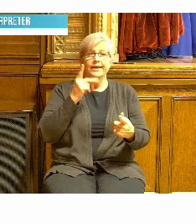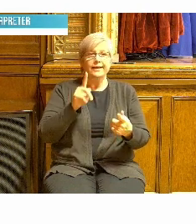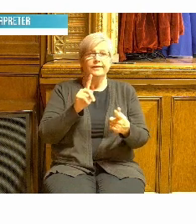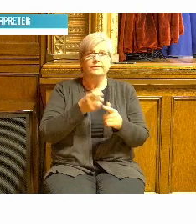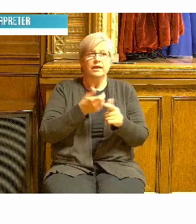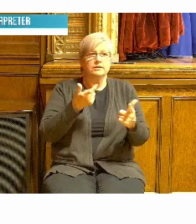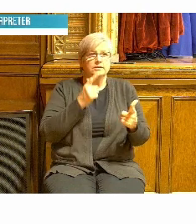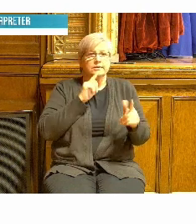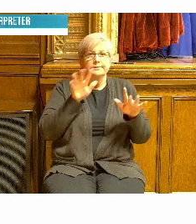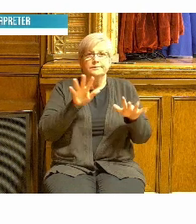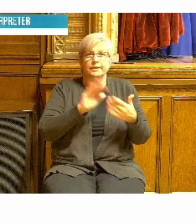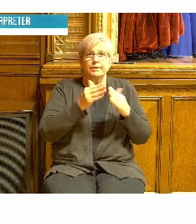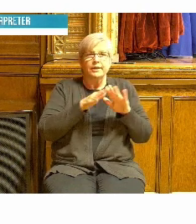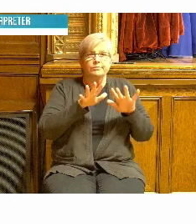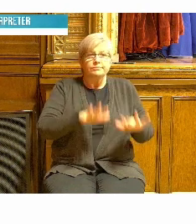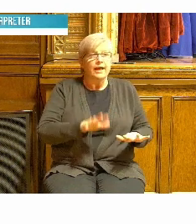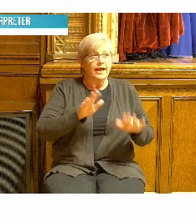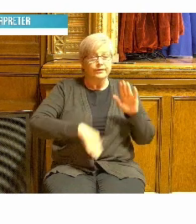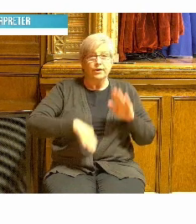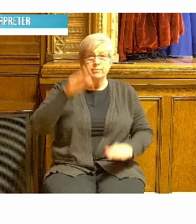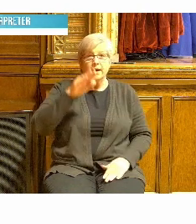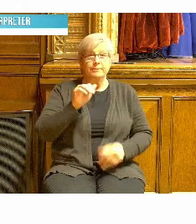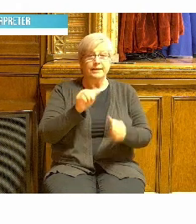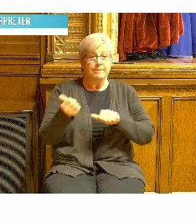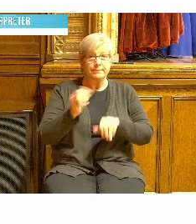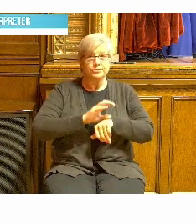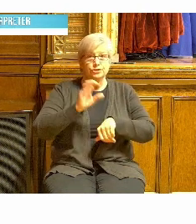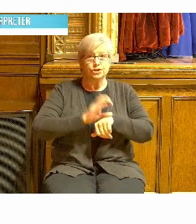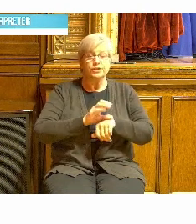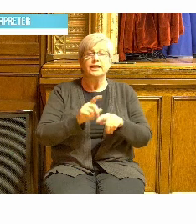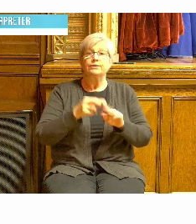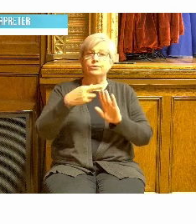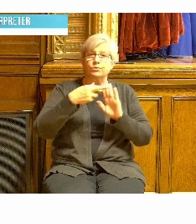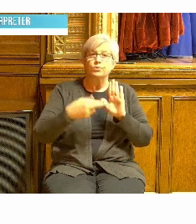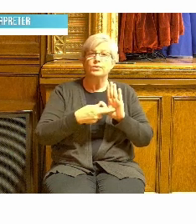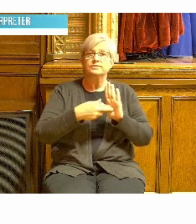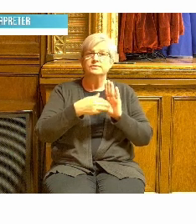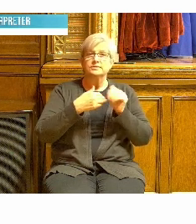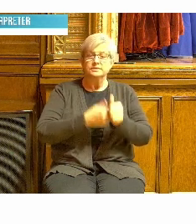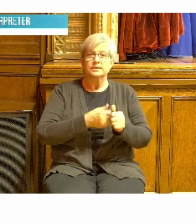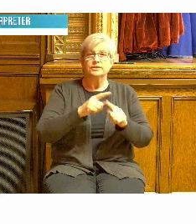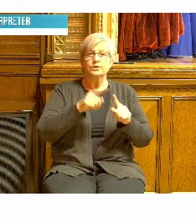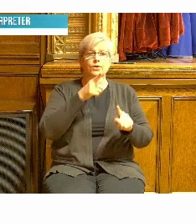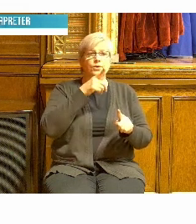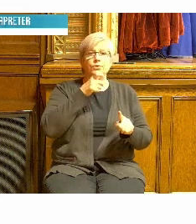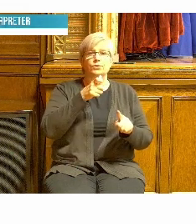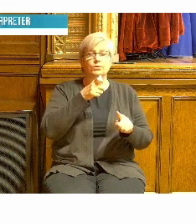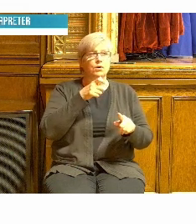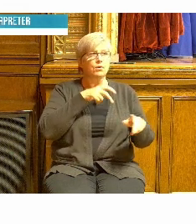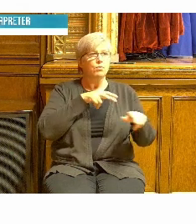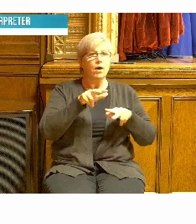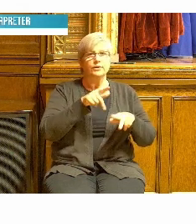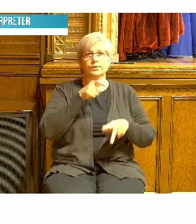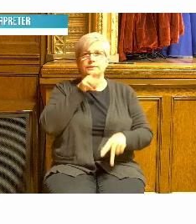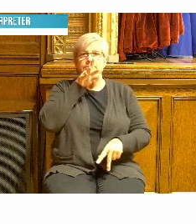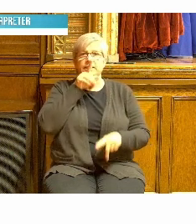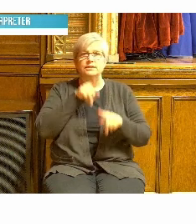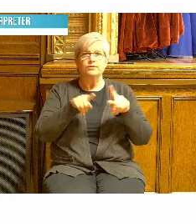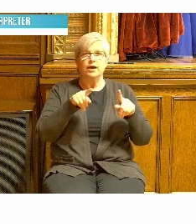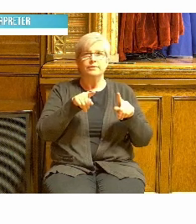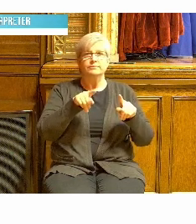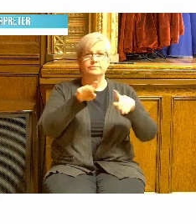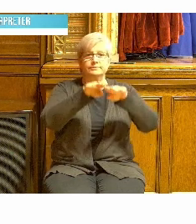that as a community. I grew up in a Baptist church. There were rules and guidelines as it relates to who walks and who speaks from the